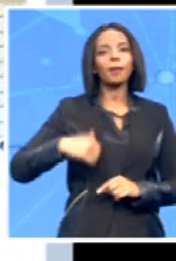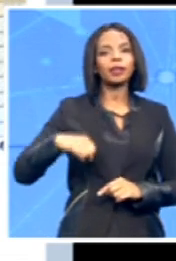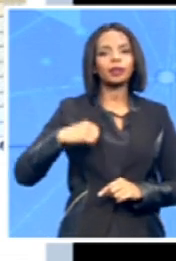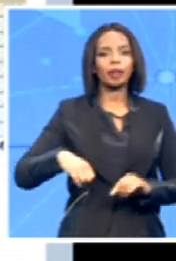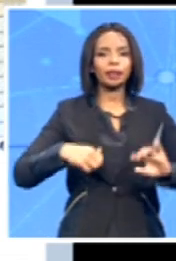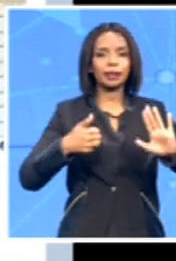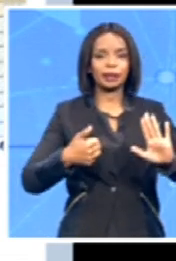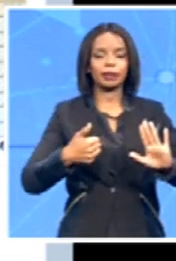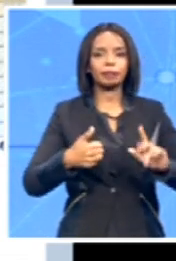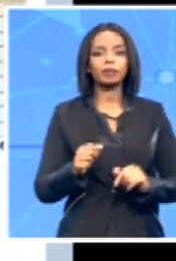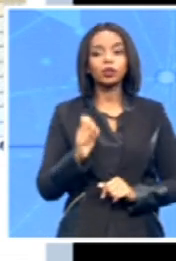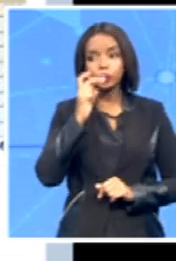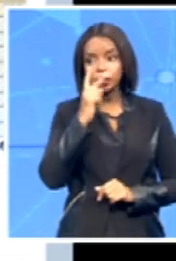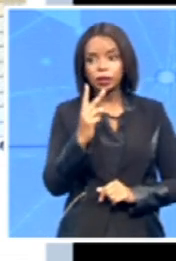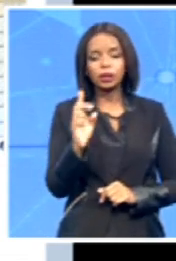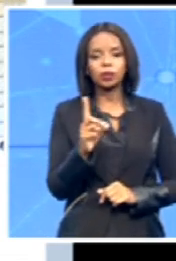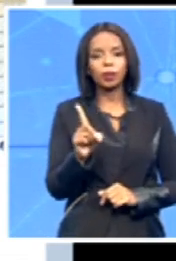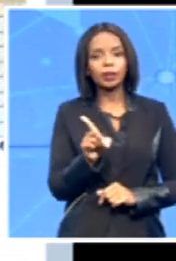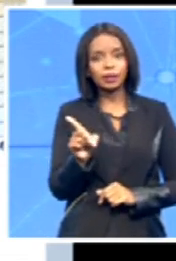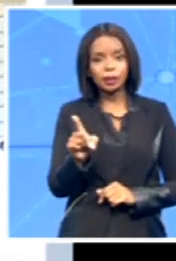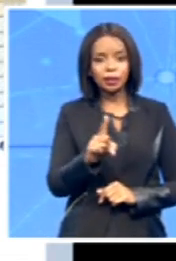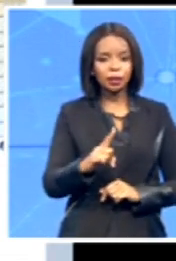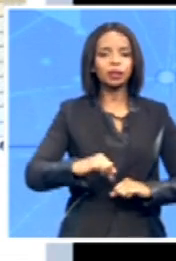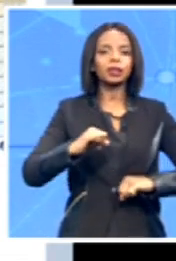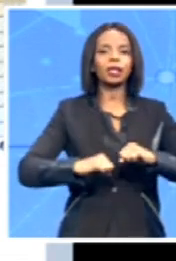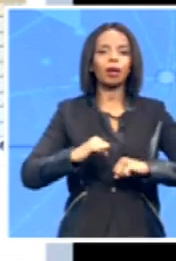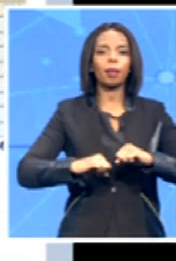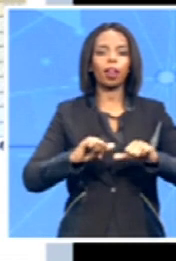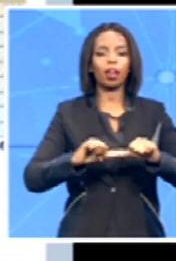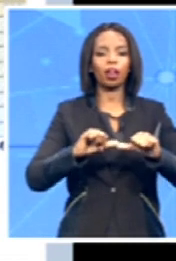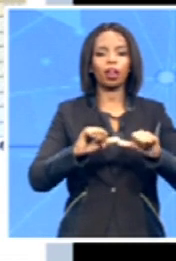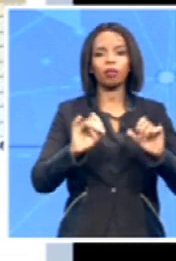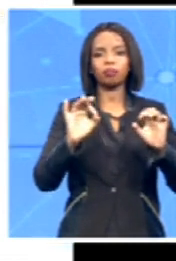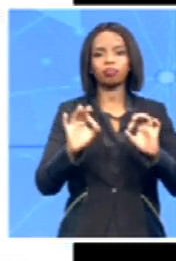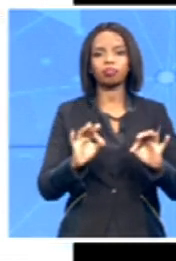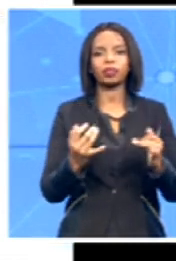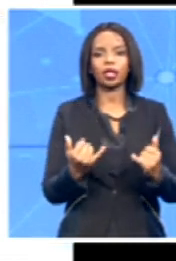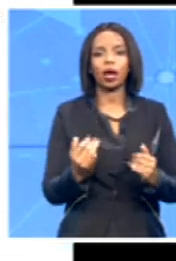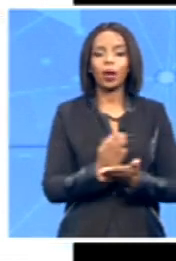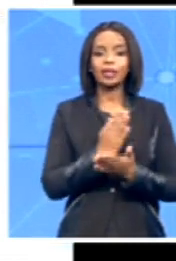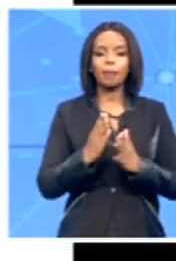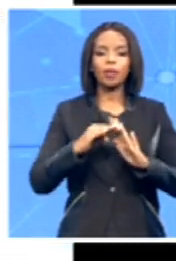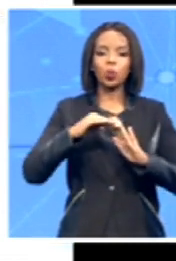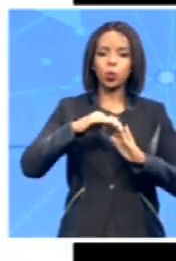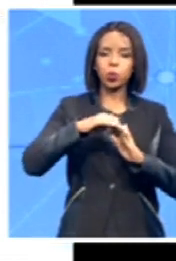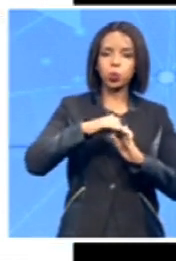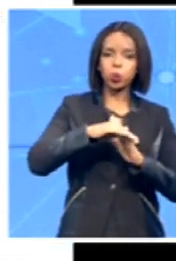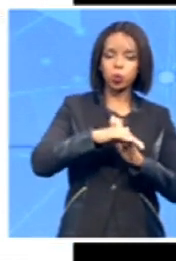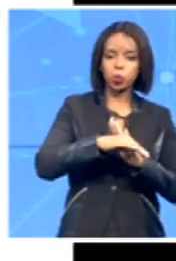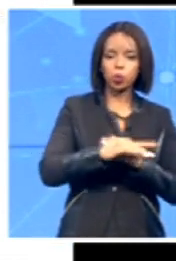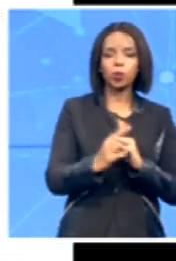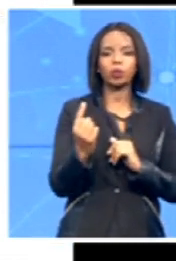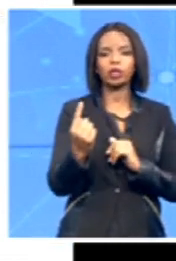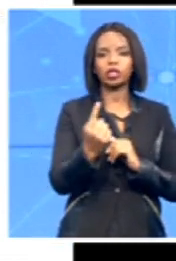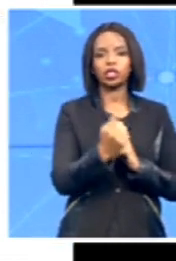are stabilizing and plateauing, but the others are decreasing similarly to the metro. If you go to reproduction number, that